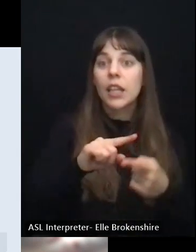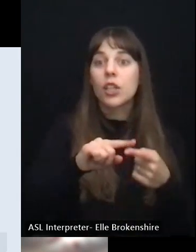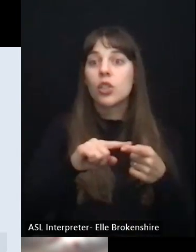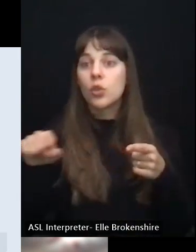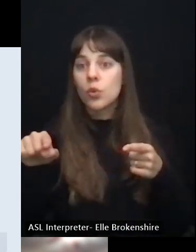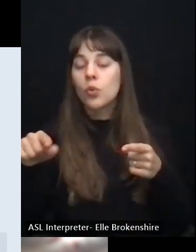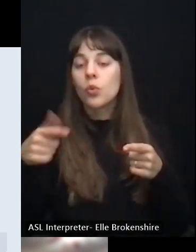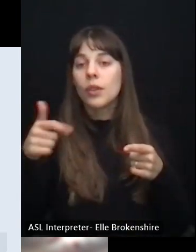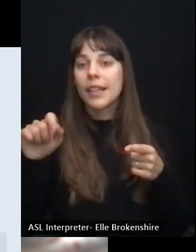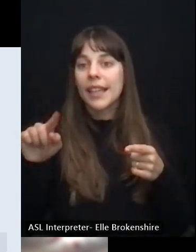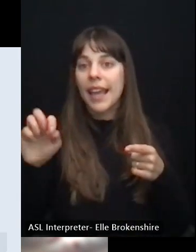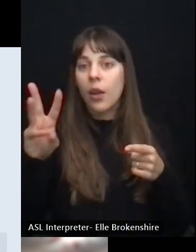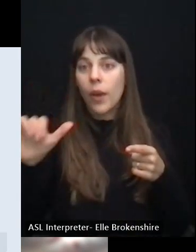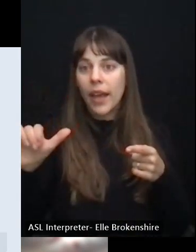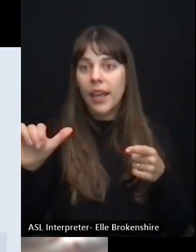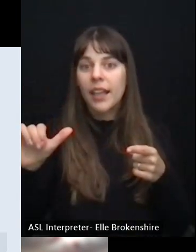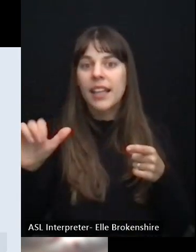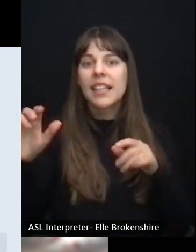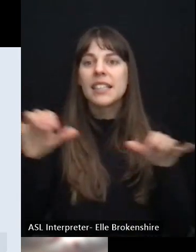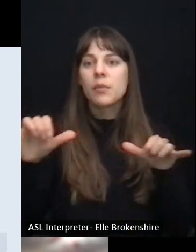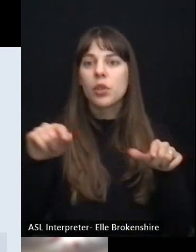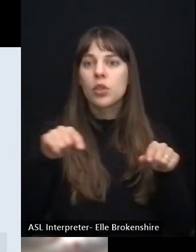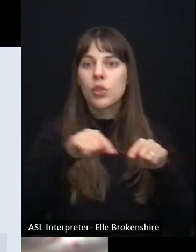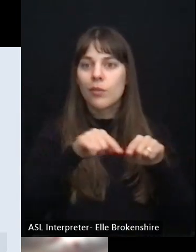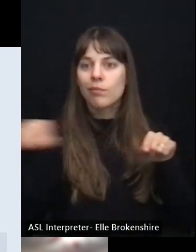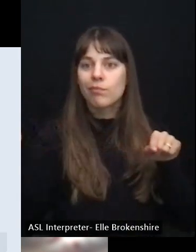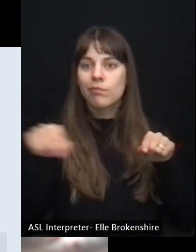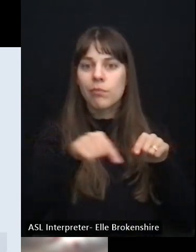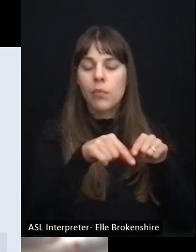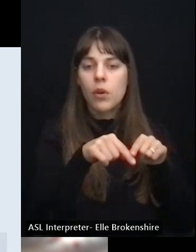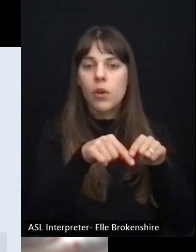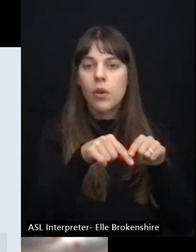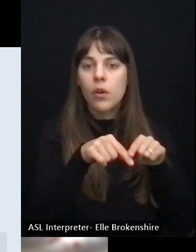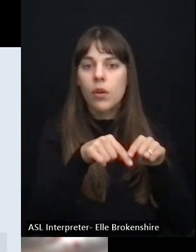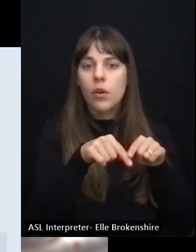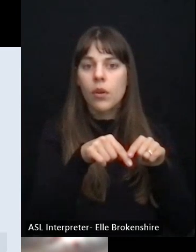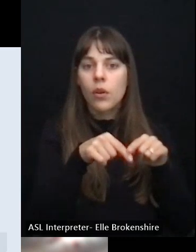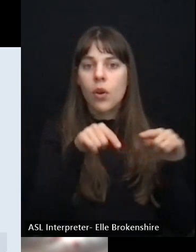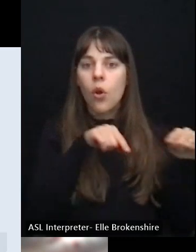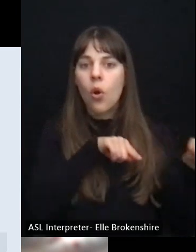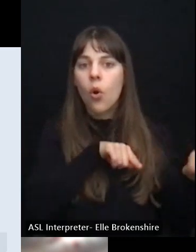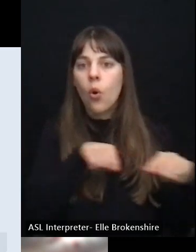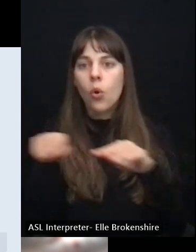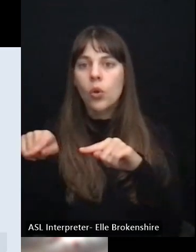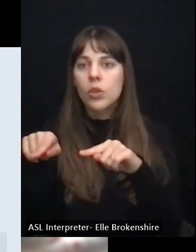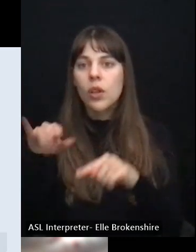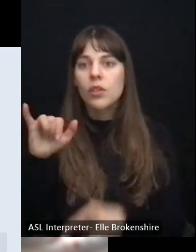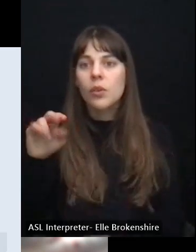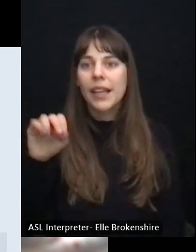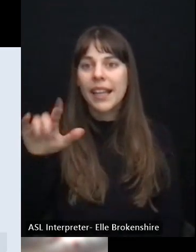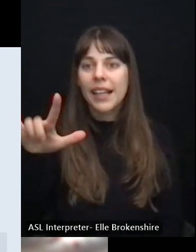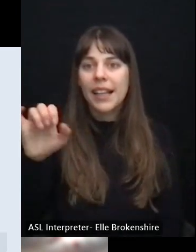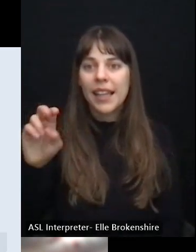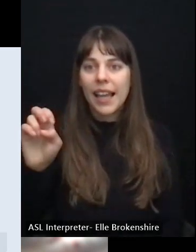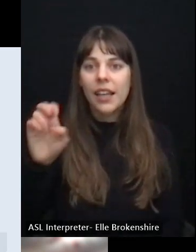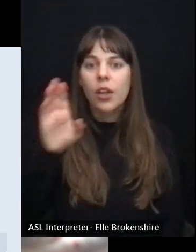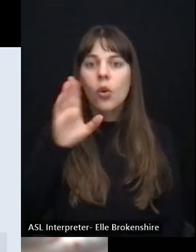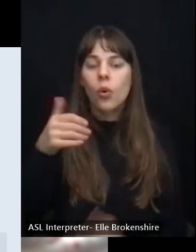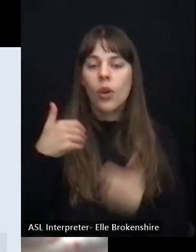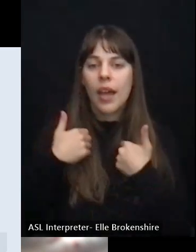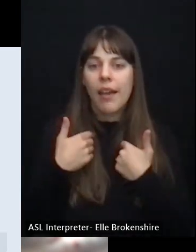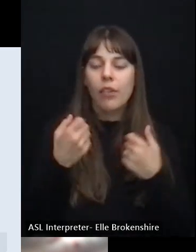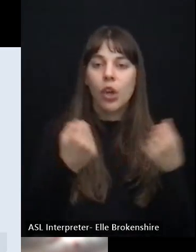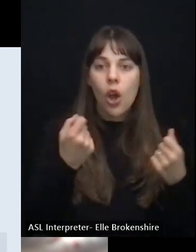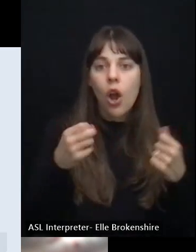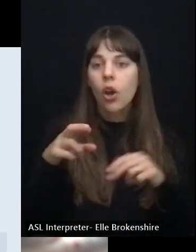horizontal incline, we will run a car or a train, depending on any events going on either track back and forth,